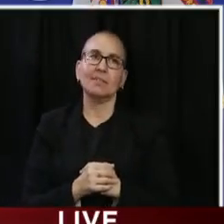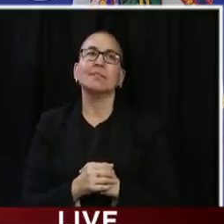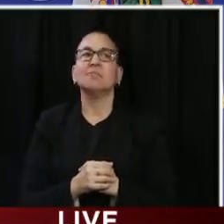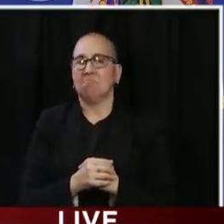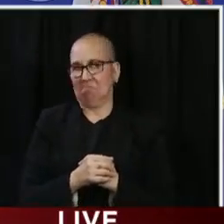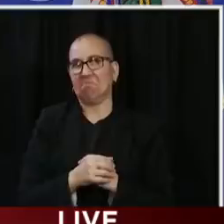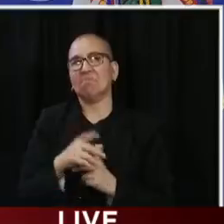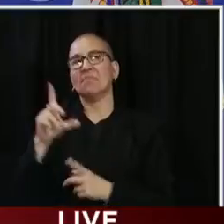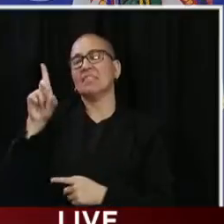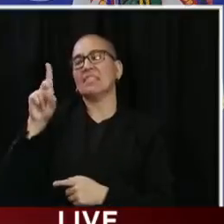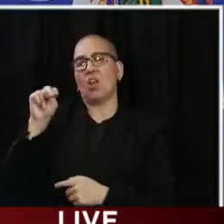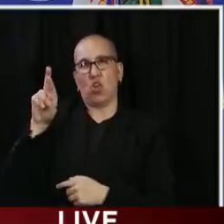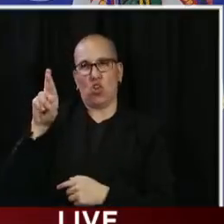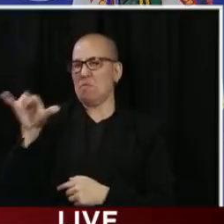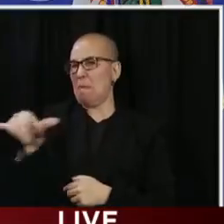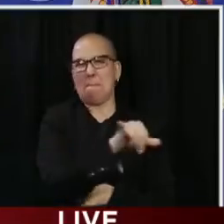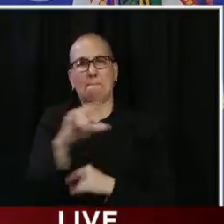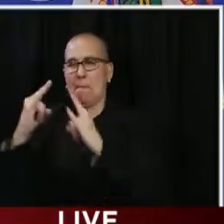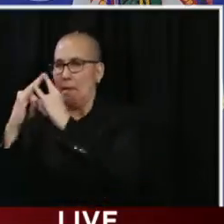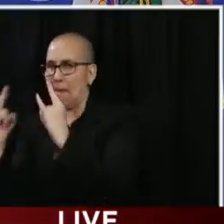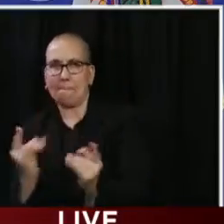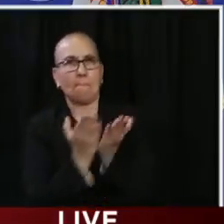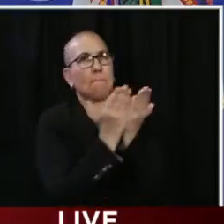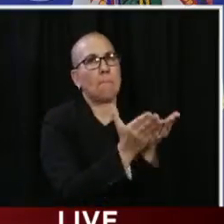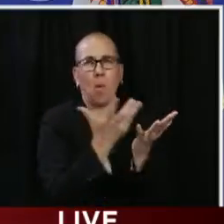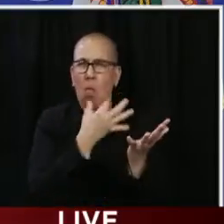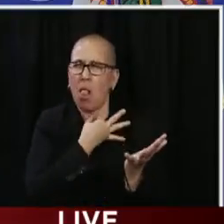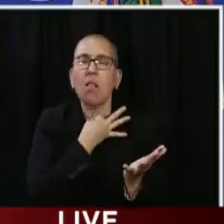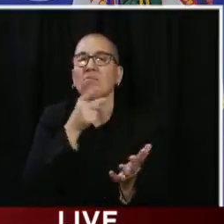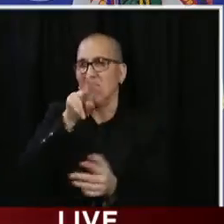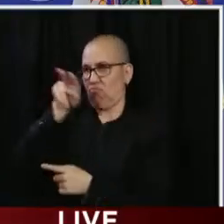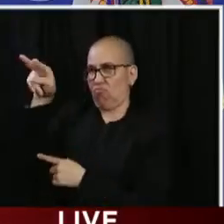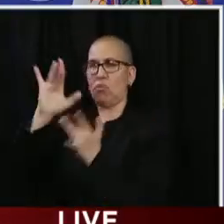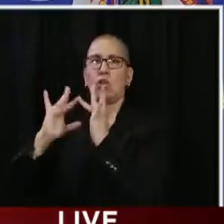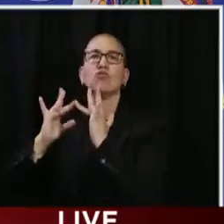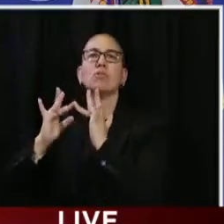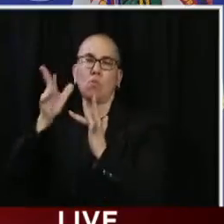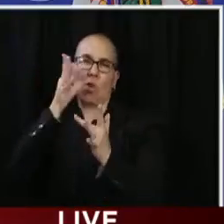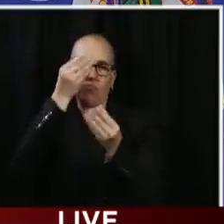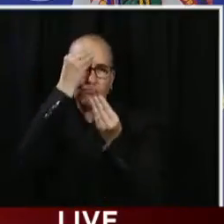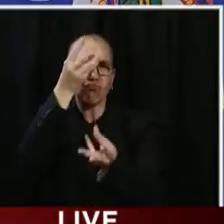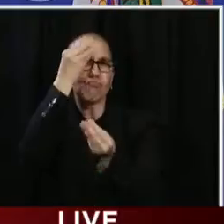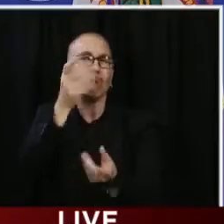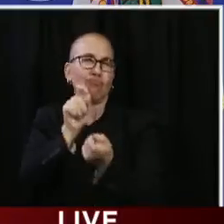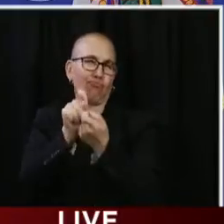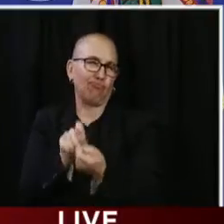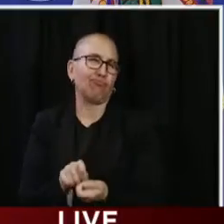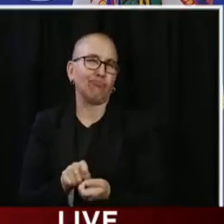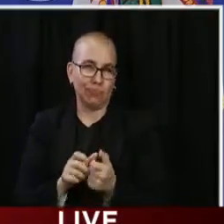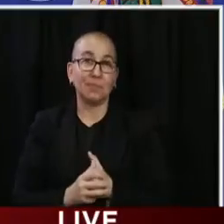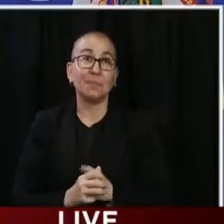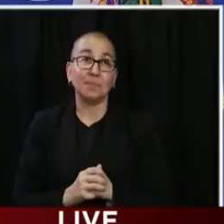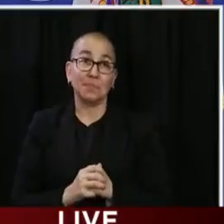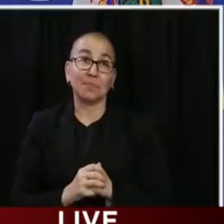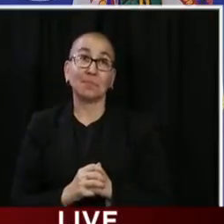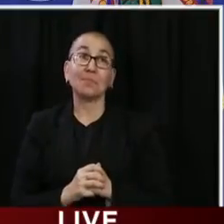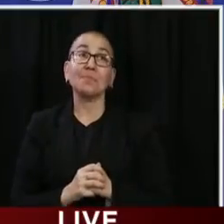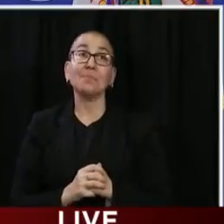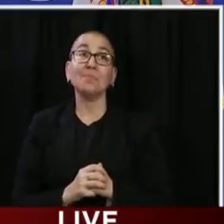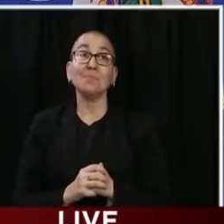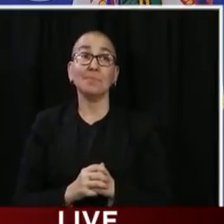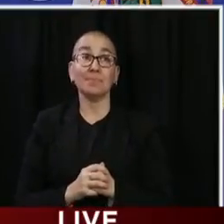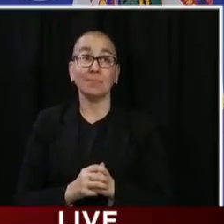same, because I think that's important to know too. So the guidance that remains the same is that gatherings of 10 or less is the limit for gatherings out and